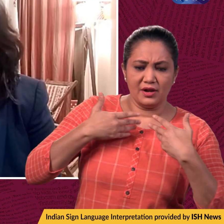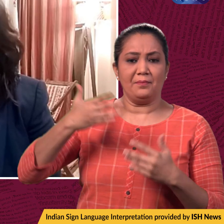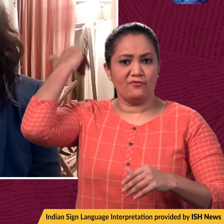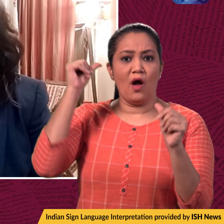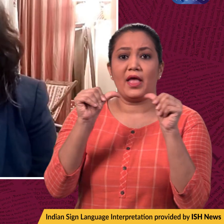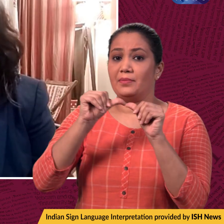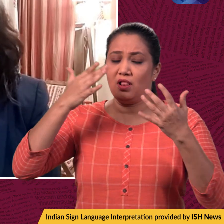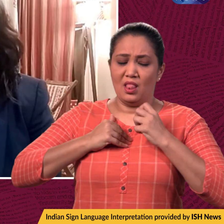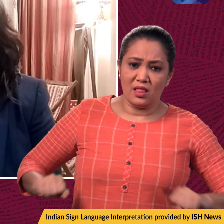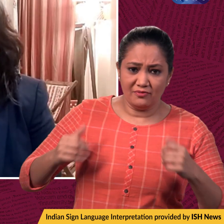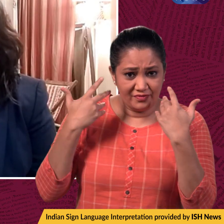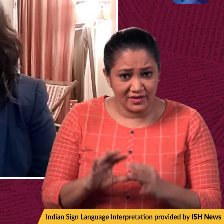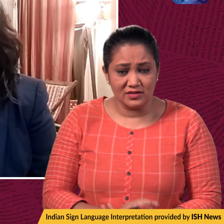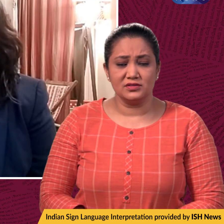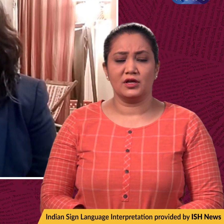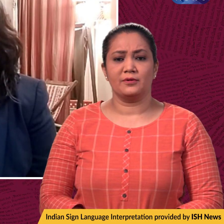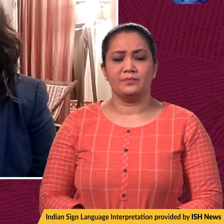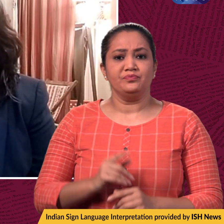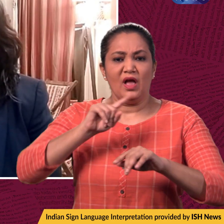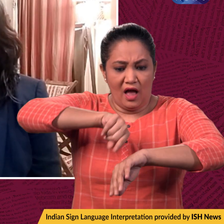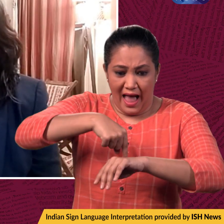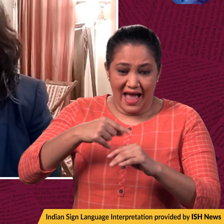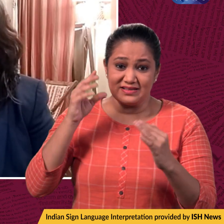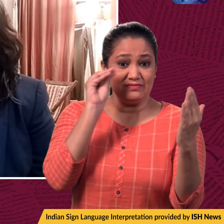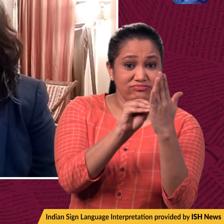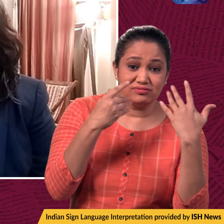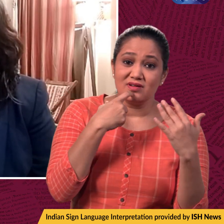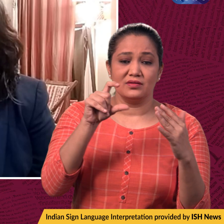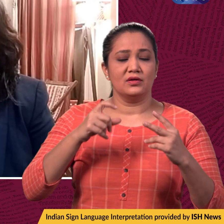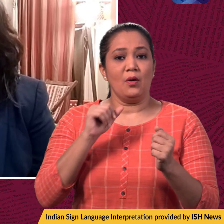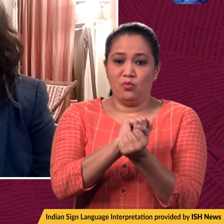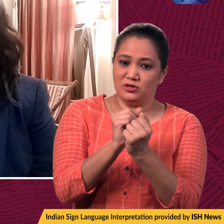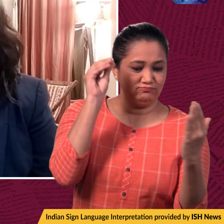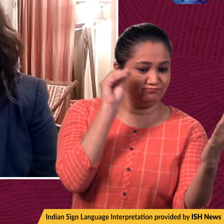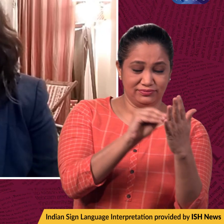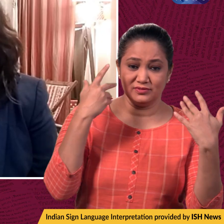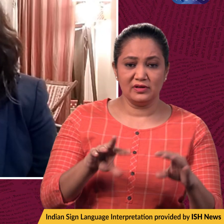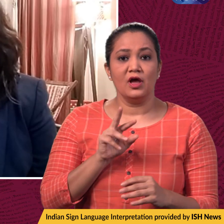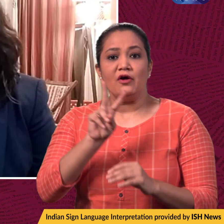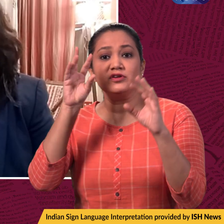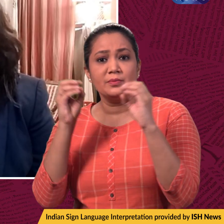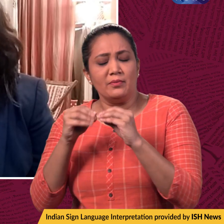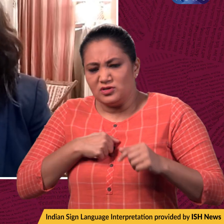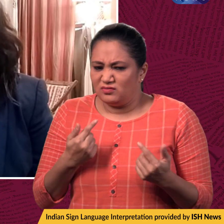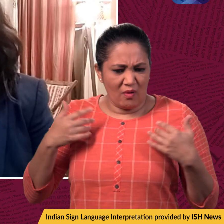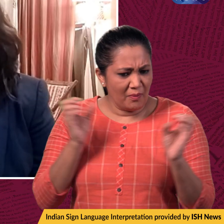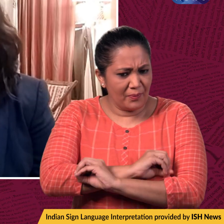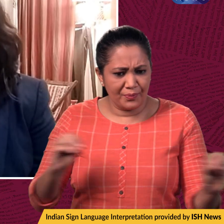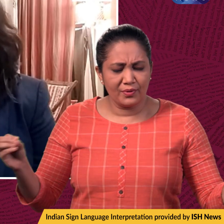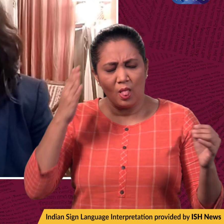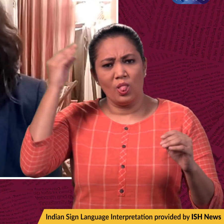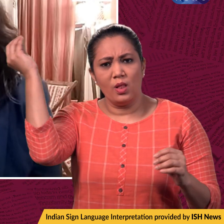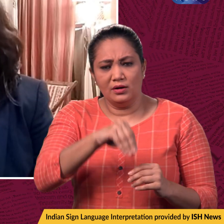in April this year. Hours after this case was filed by Kerala police, Vijay Babu defended himself and